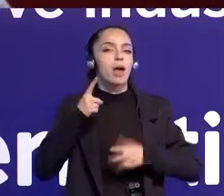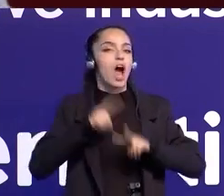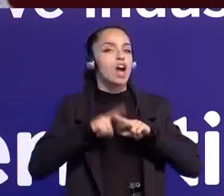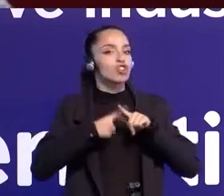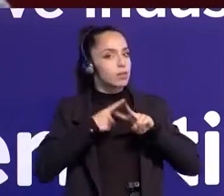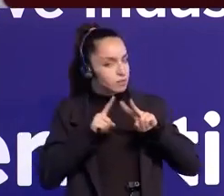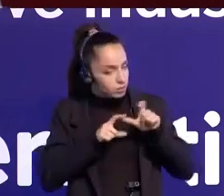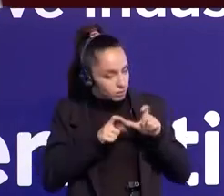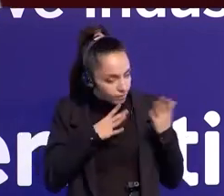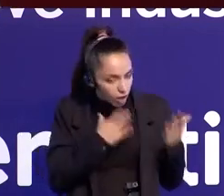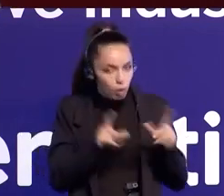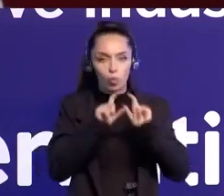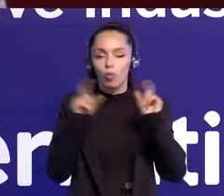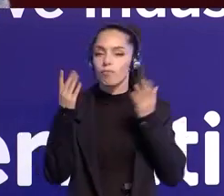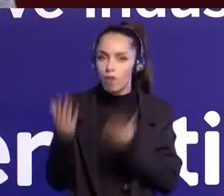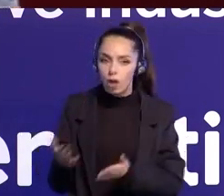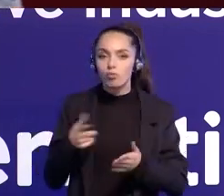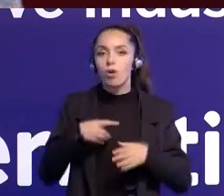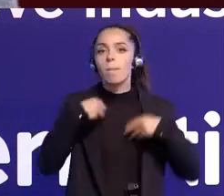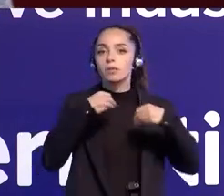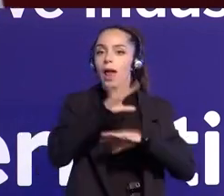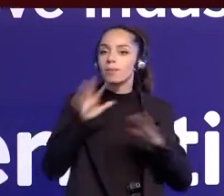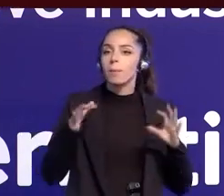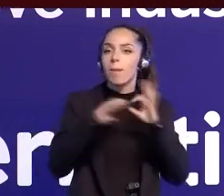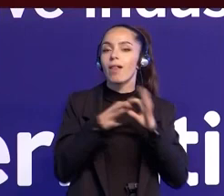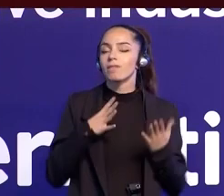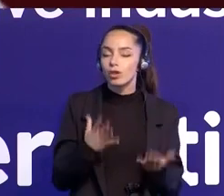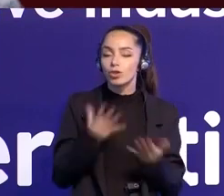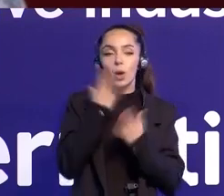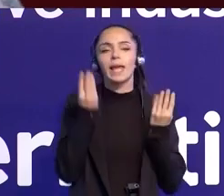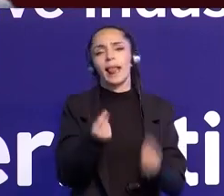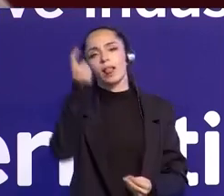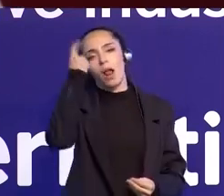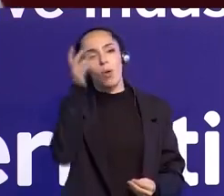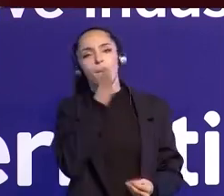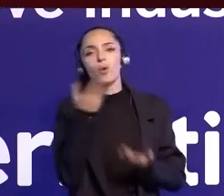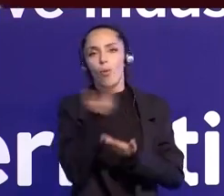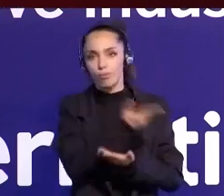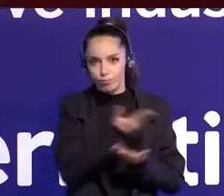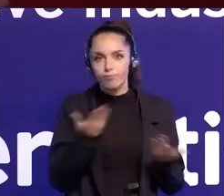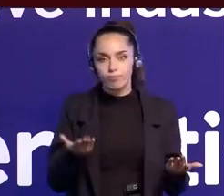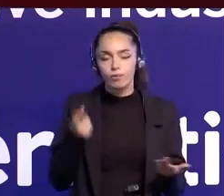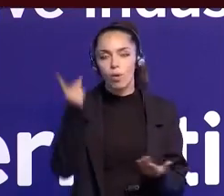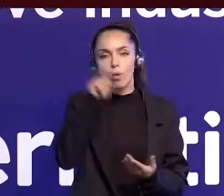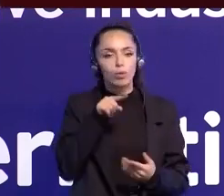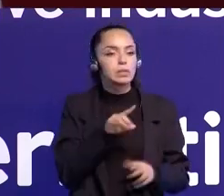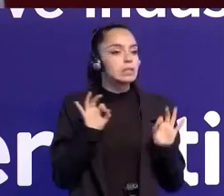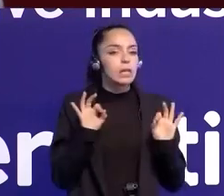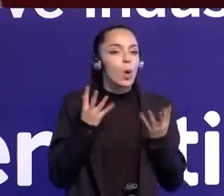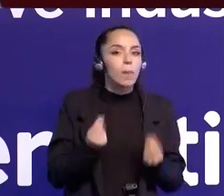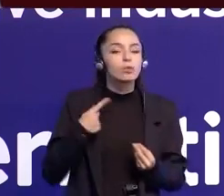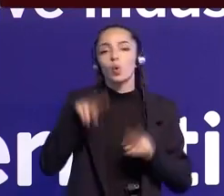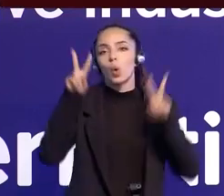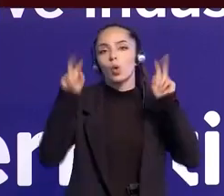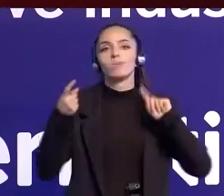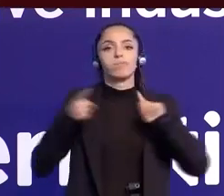the markets. They know their markets, and they can help them without with less bureaucratic